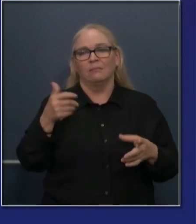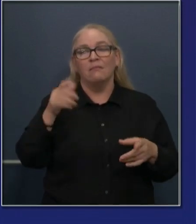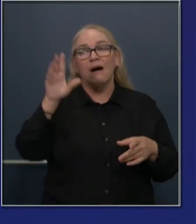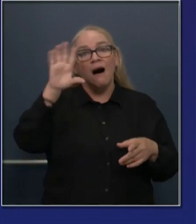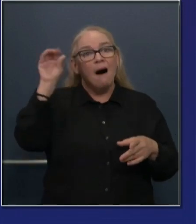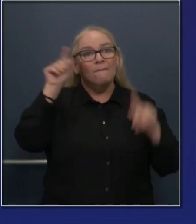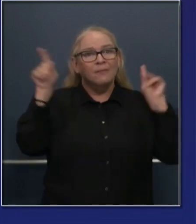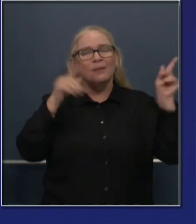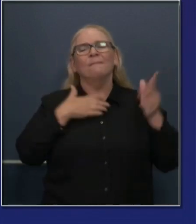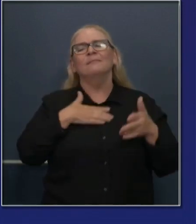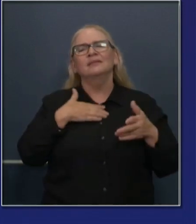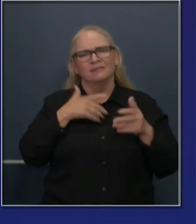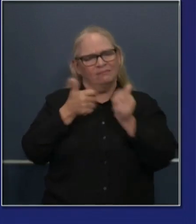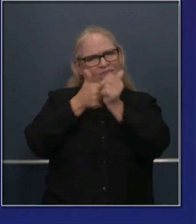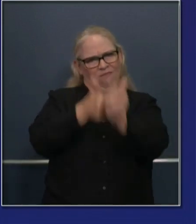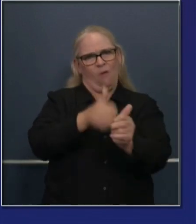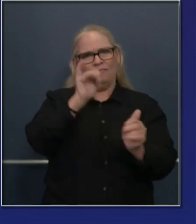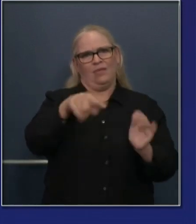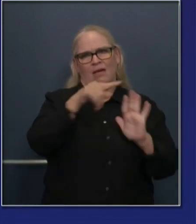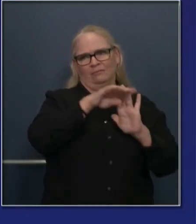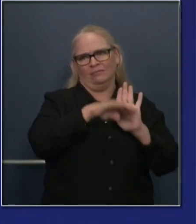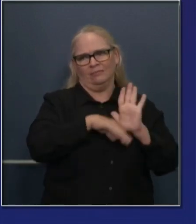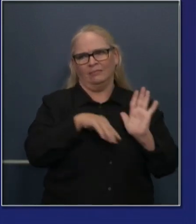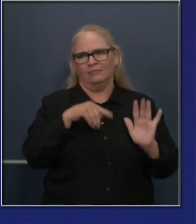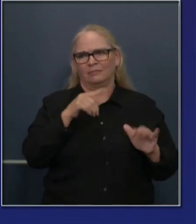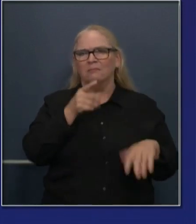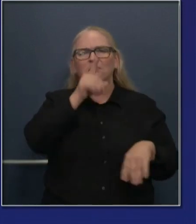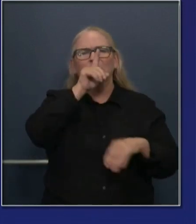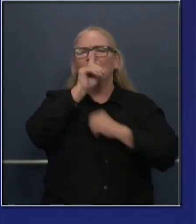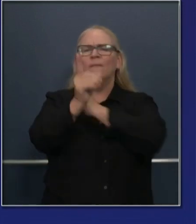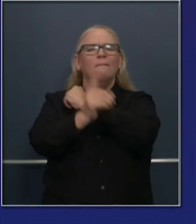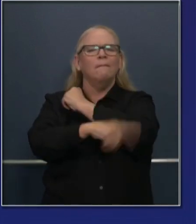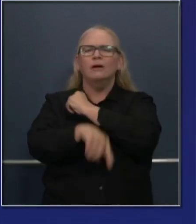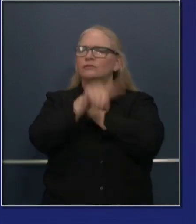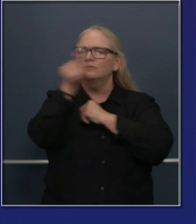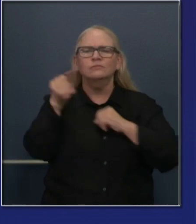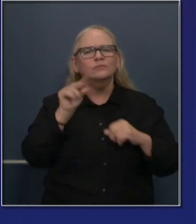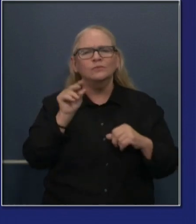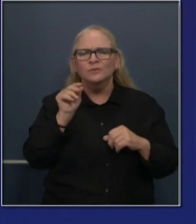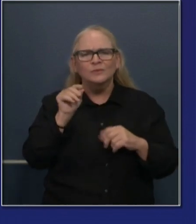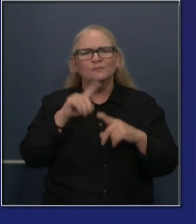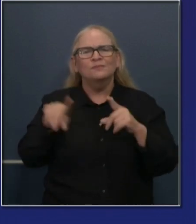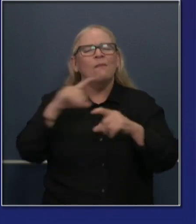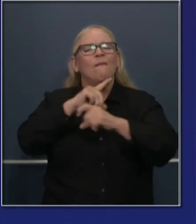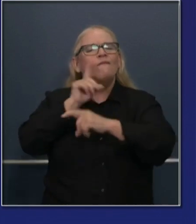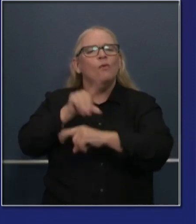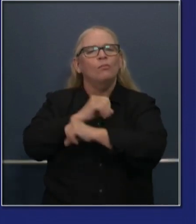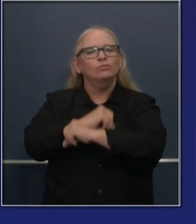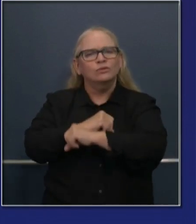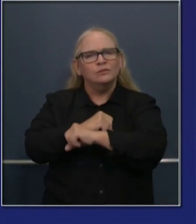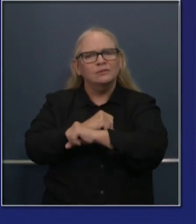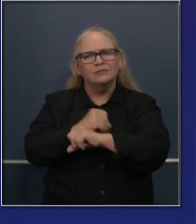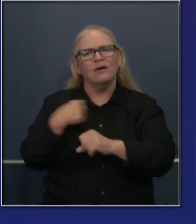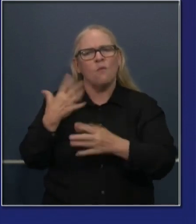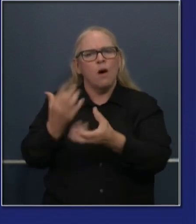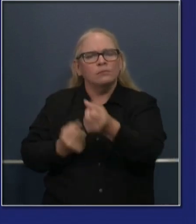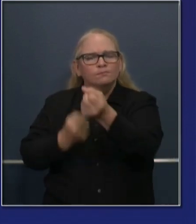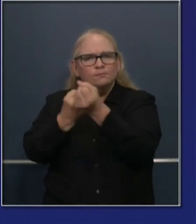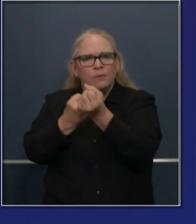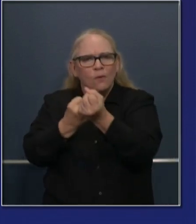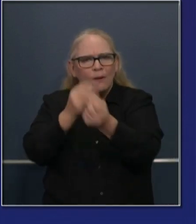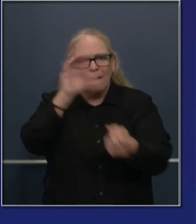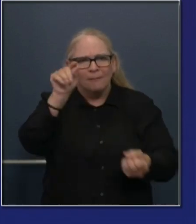that. This is not ready, fire, aim. It's ready, aim, fire. We want to support people coming